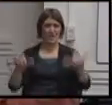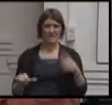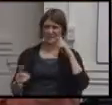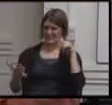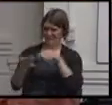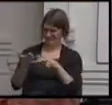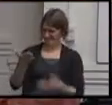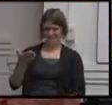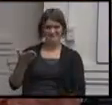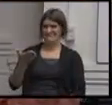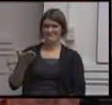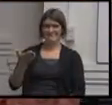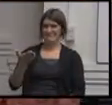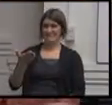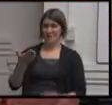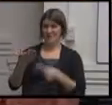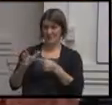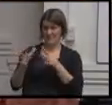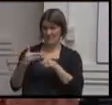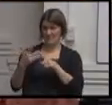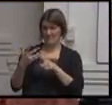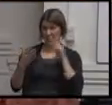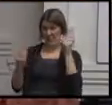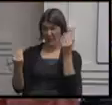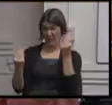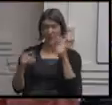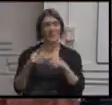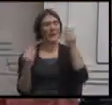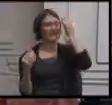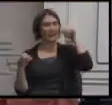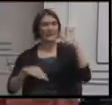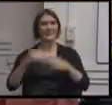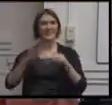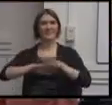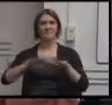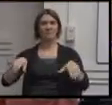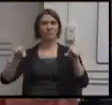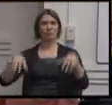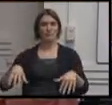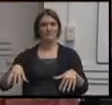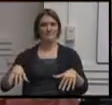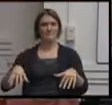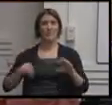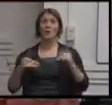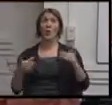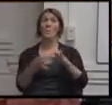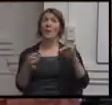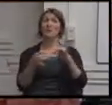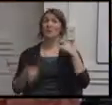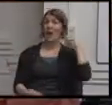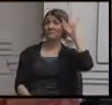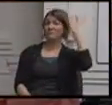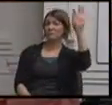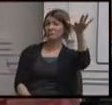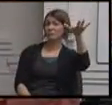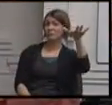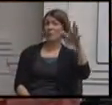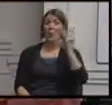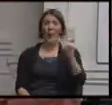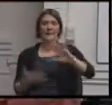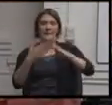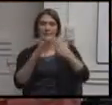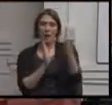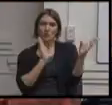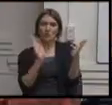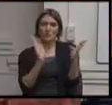spring. So I think that you should take that into consideration. I don't think I've ever heard anybody talk about moving the